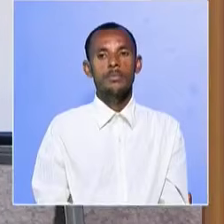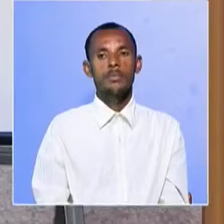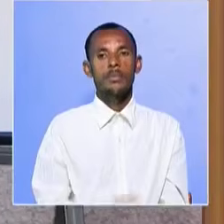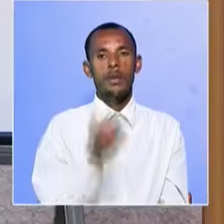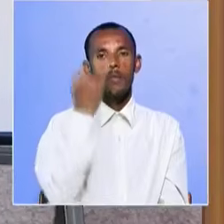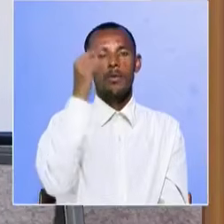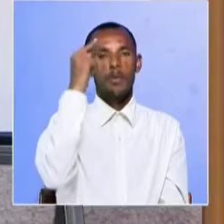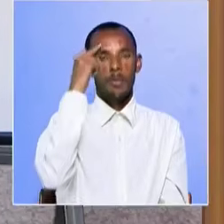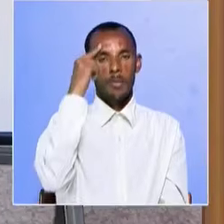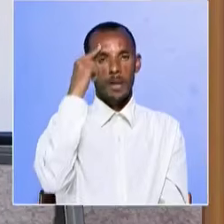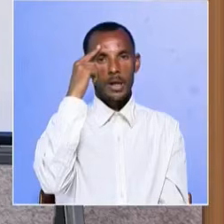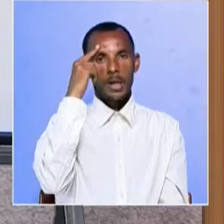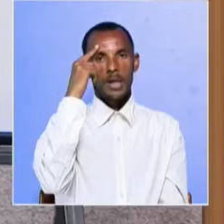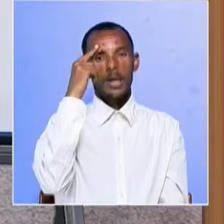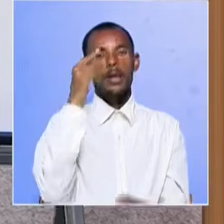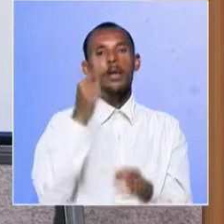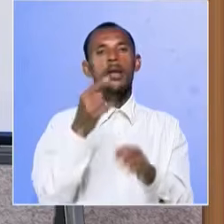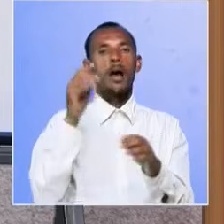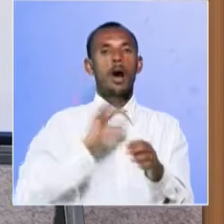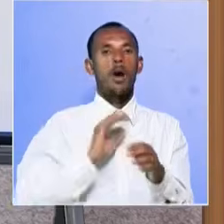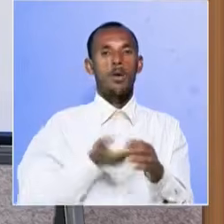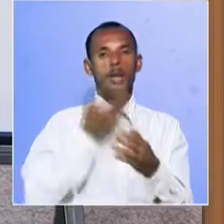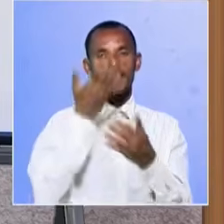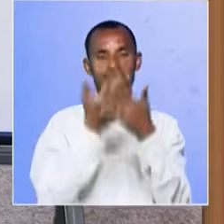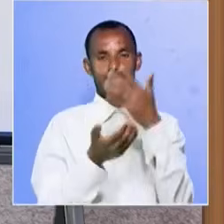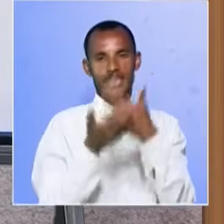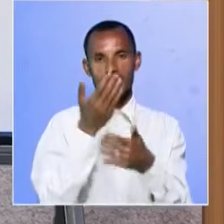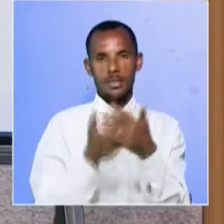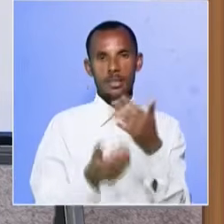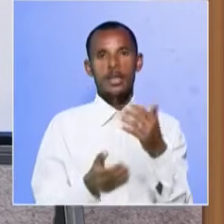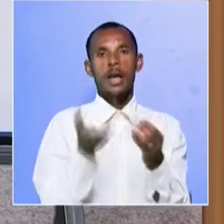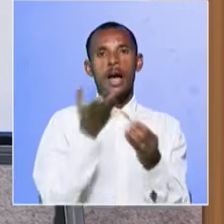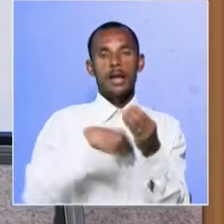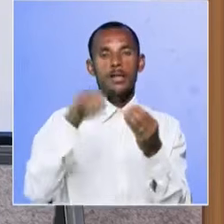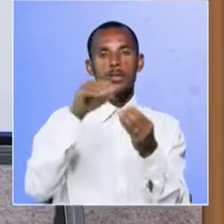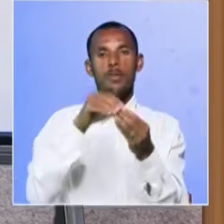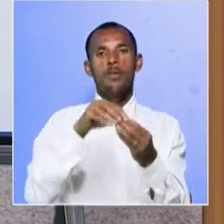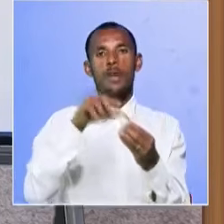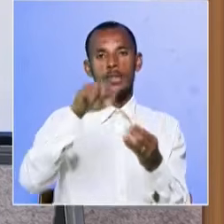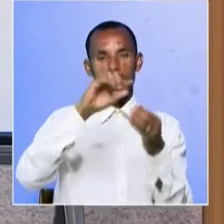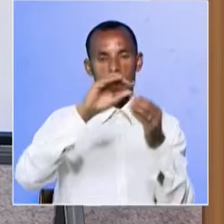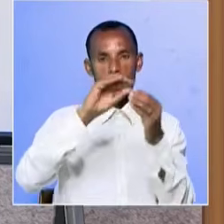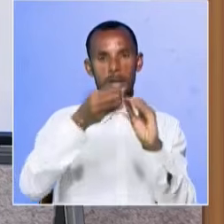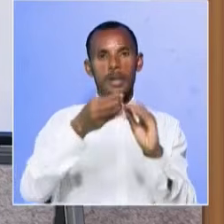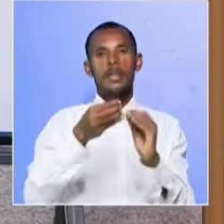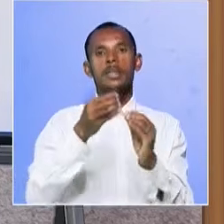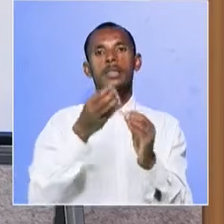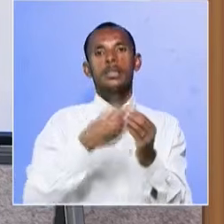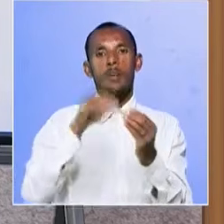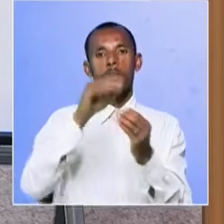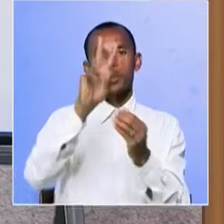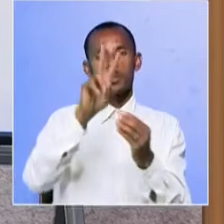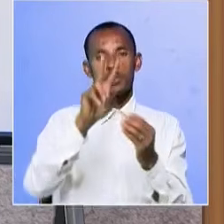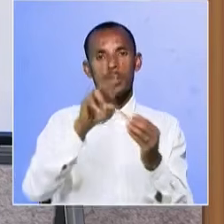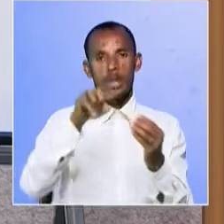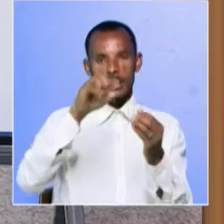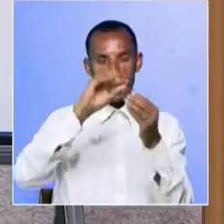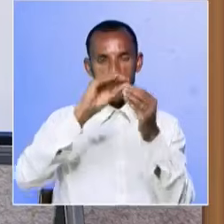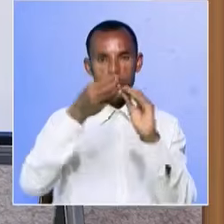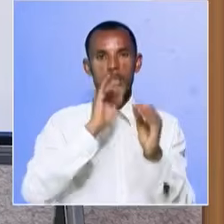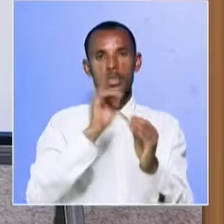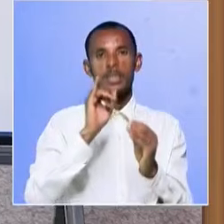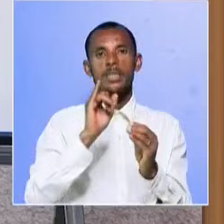you remember in our discussion of addition of rational numbers, the sum of two rational numbers is again rational